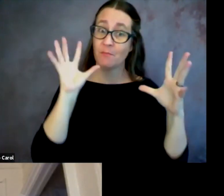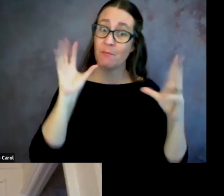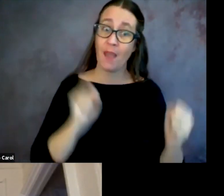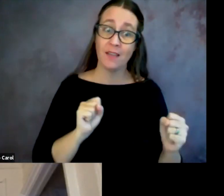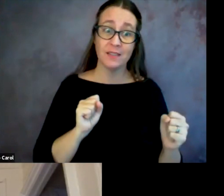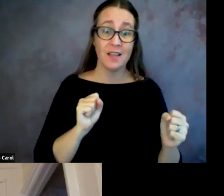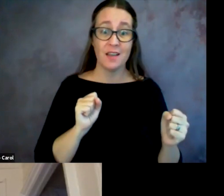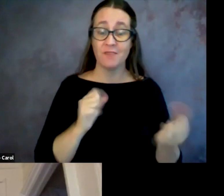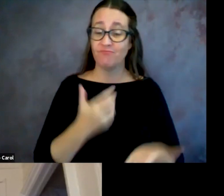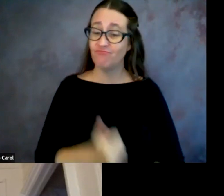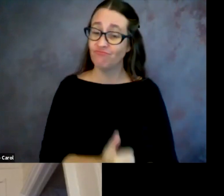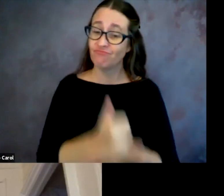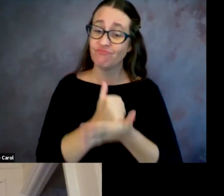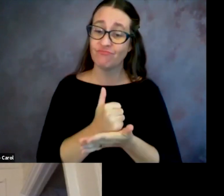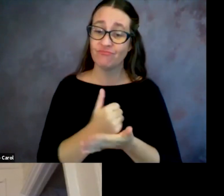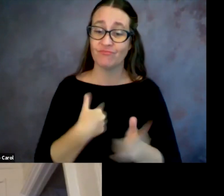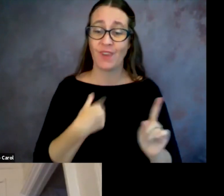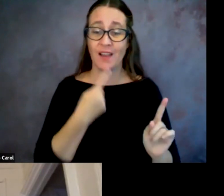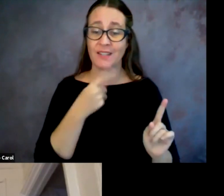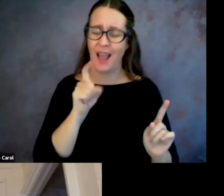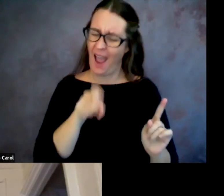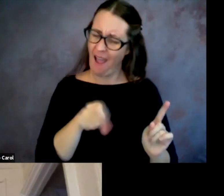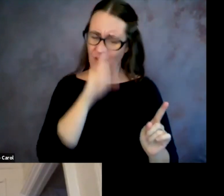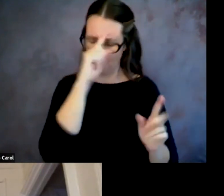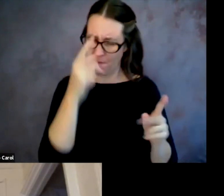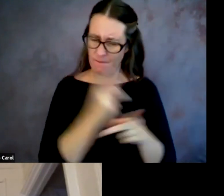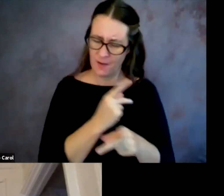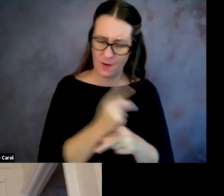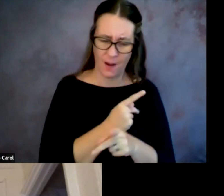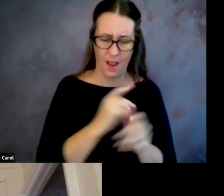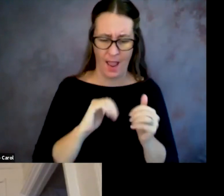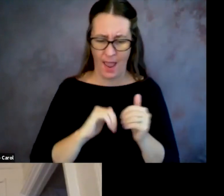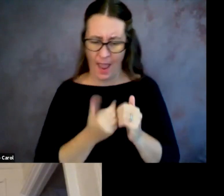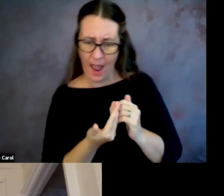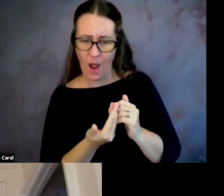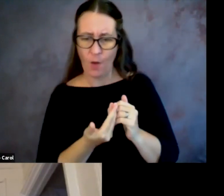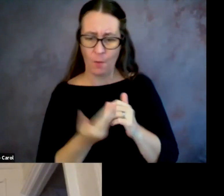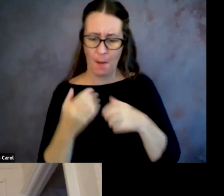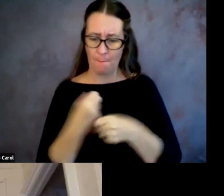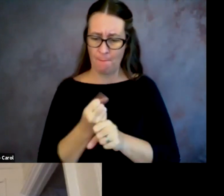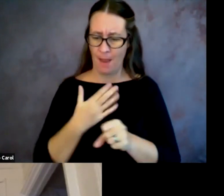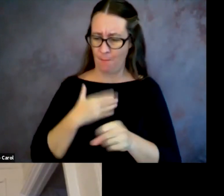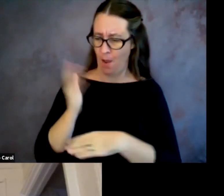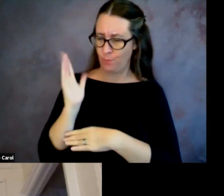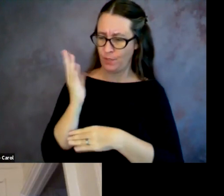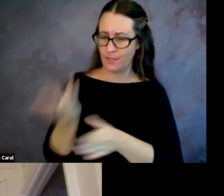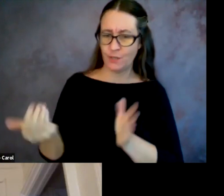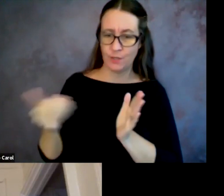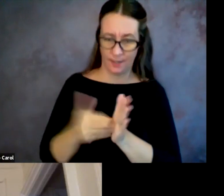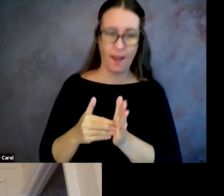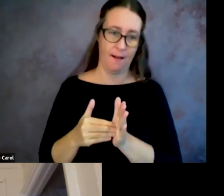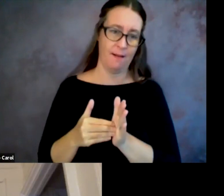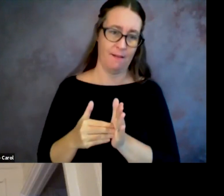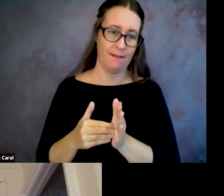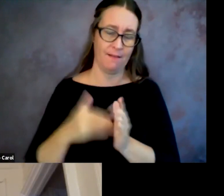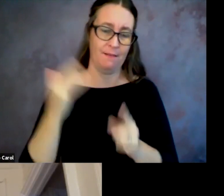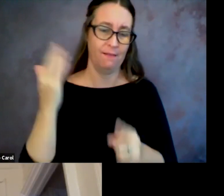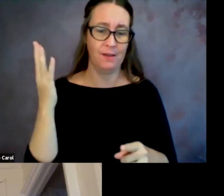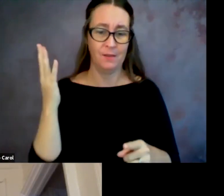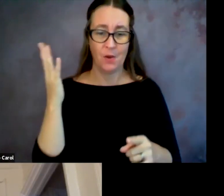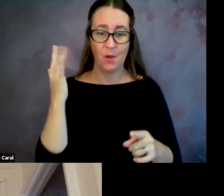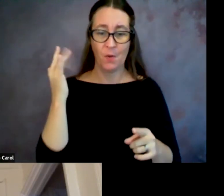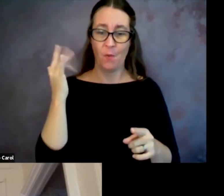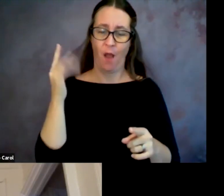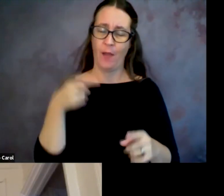that I said, I need to figure out a way to do this presentation again, because like